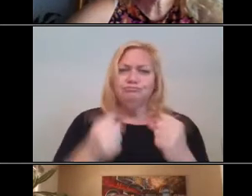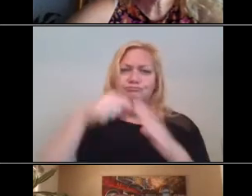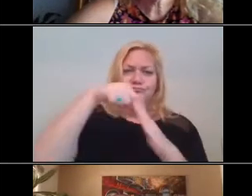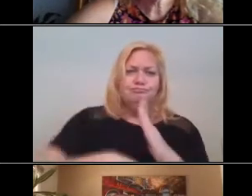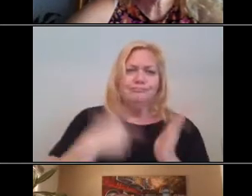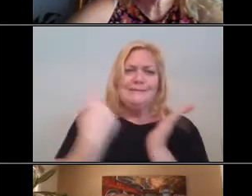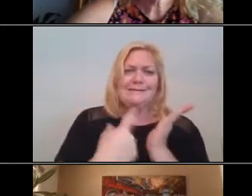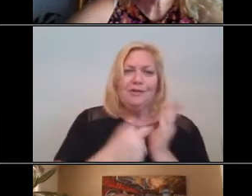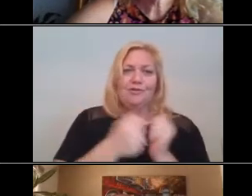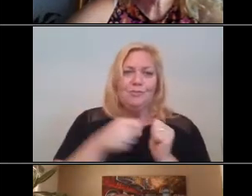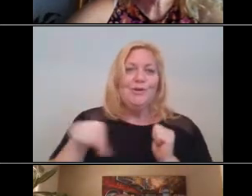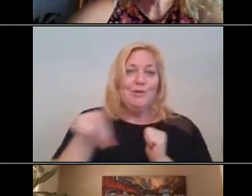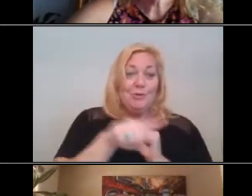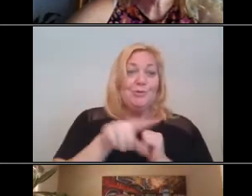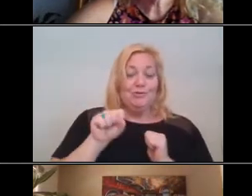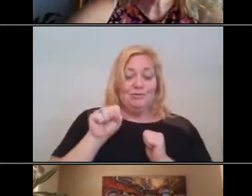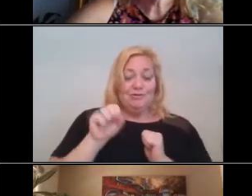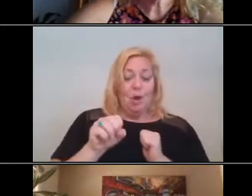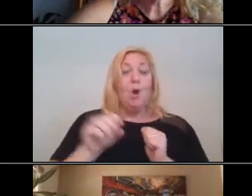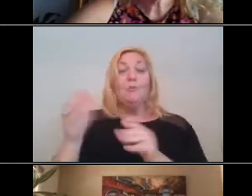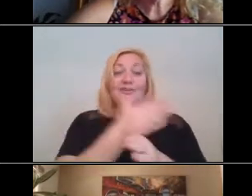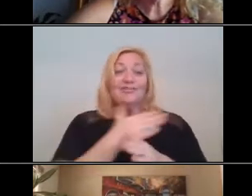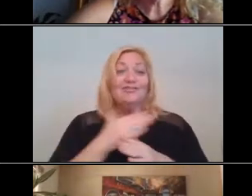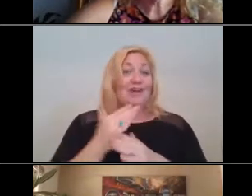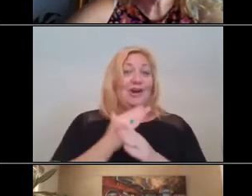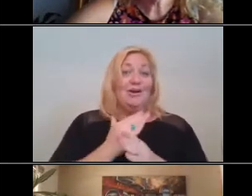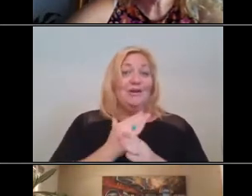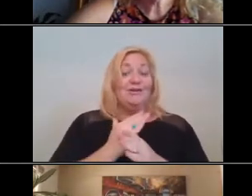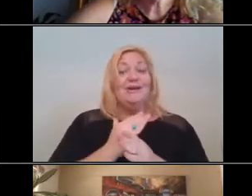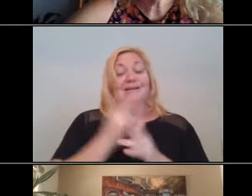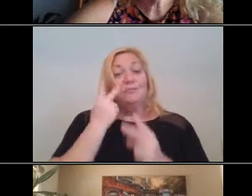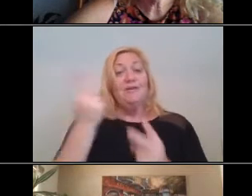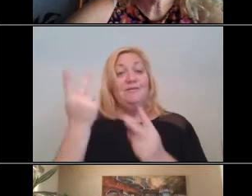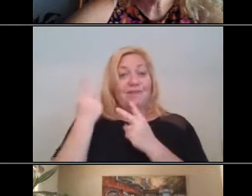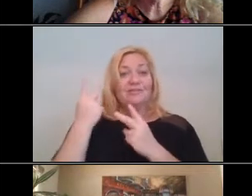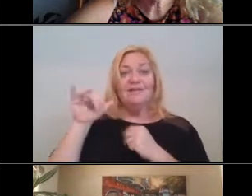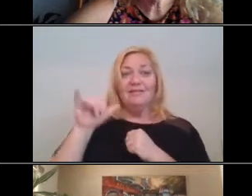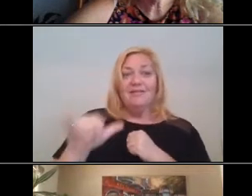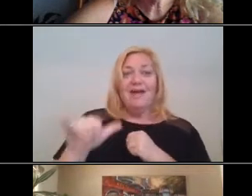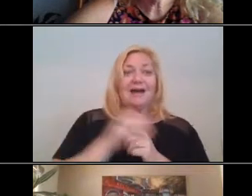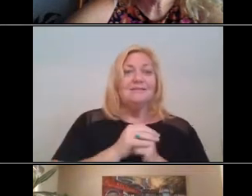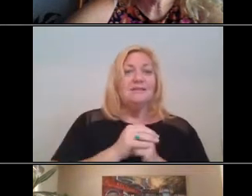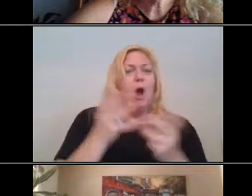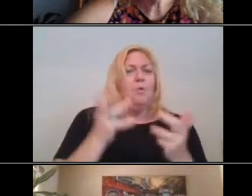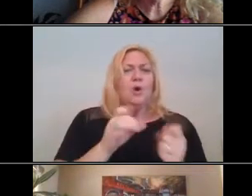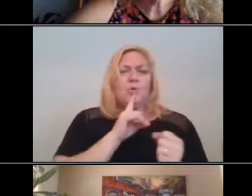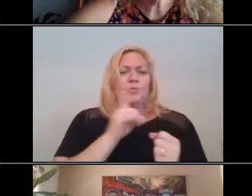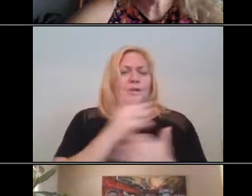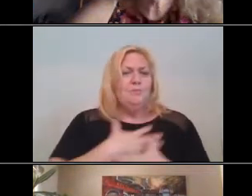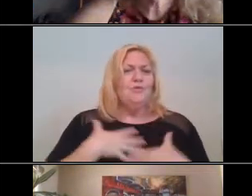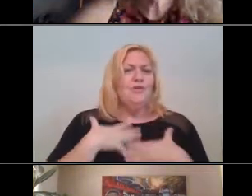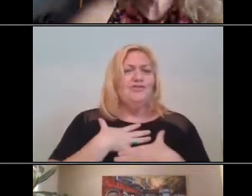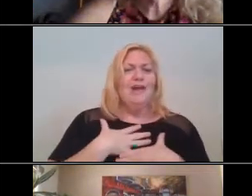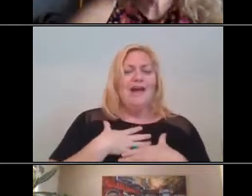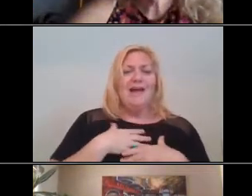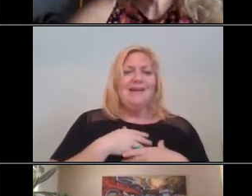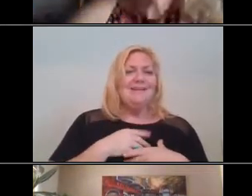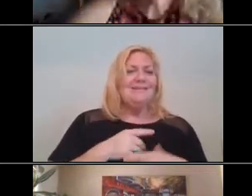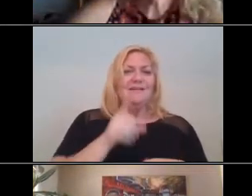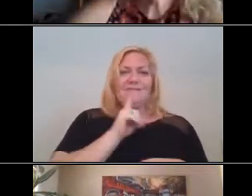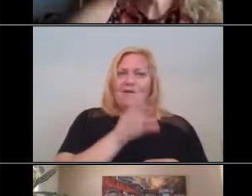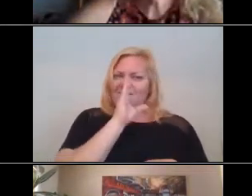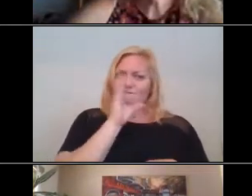you. So just sharing, some reflections on that. Just want to really appreciate the very frank